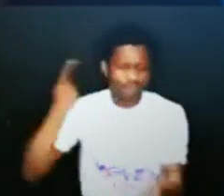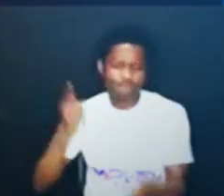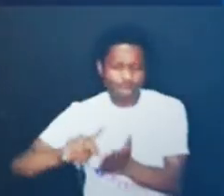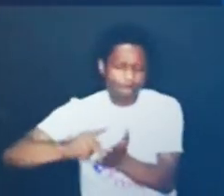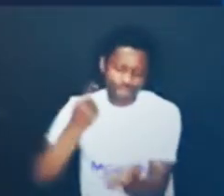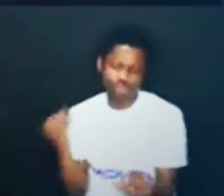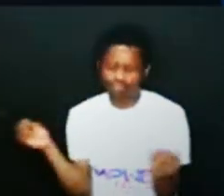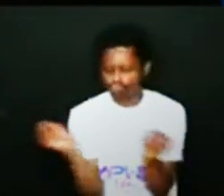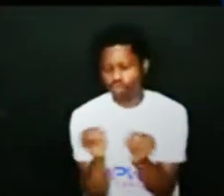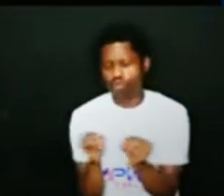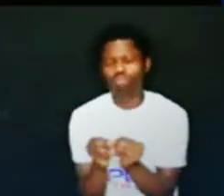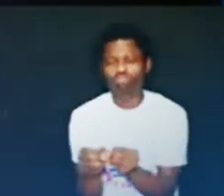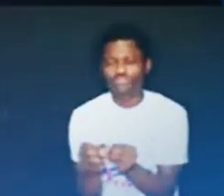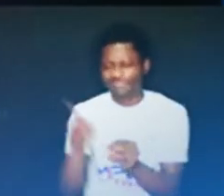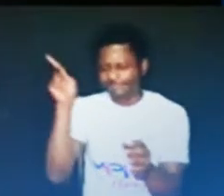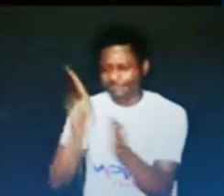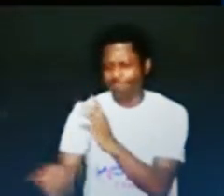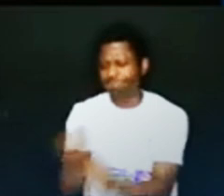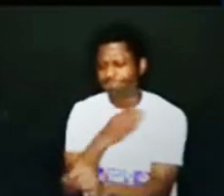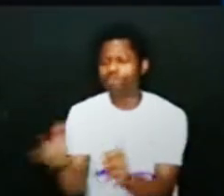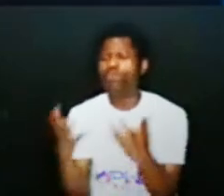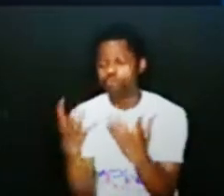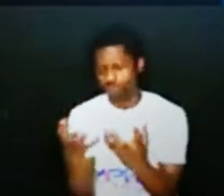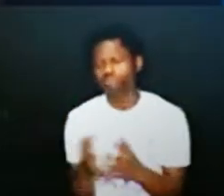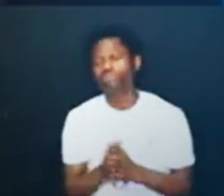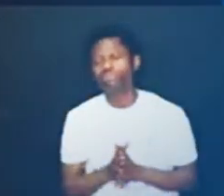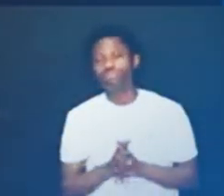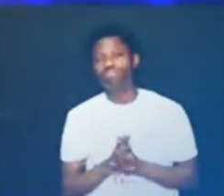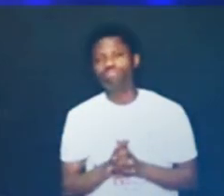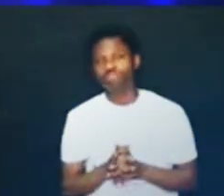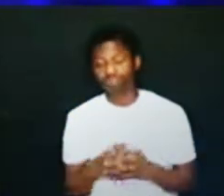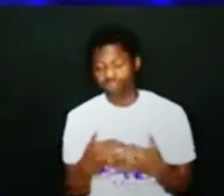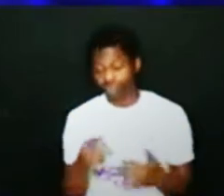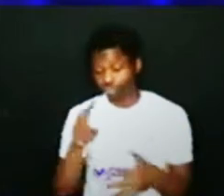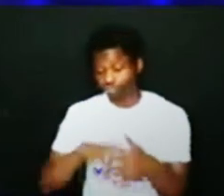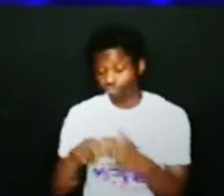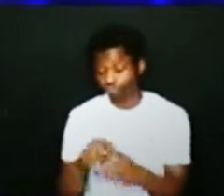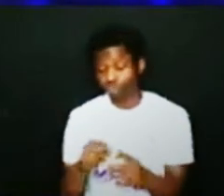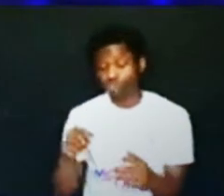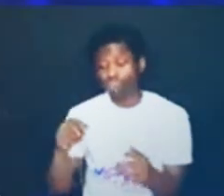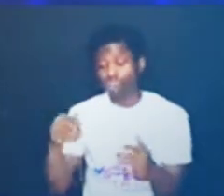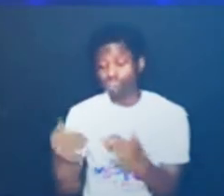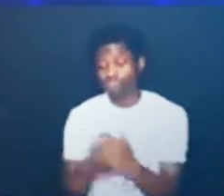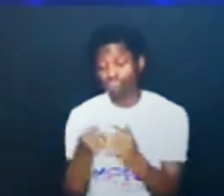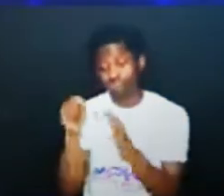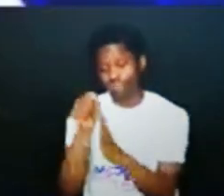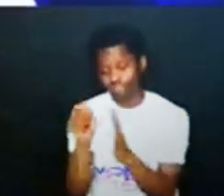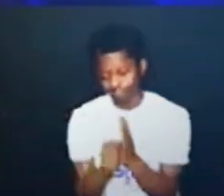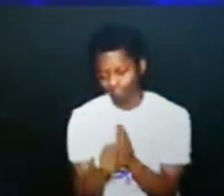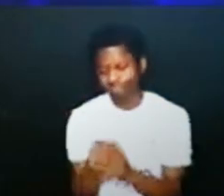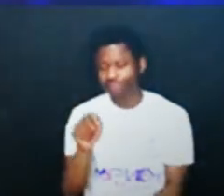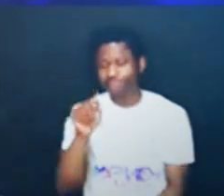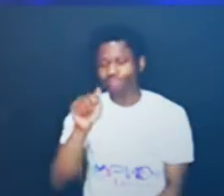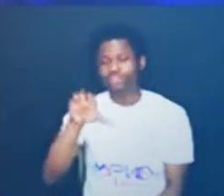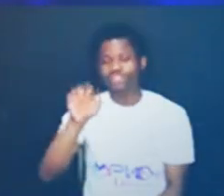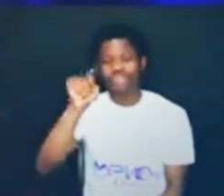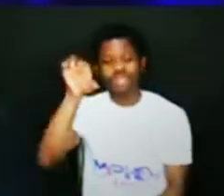ya wo bonjoy. Let me read from the New Testament this time. Amen kin kan fi apam foforo nim se se. Acts